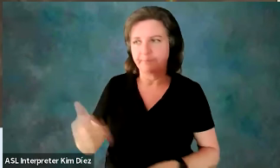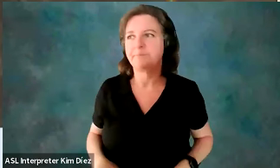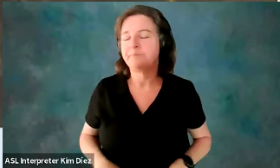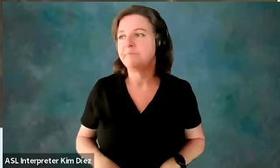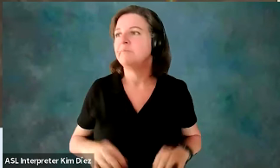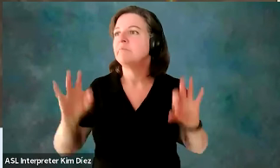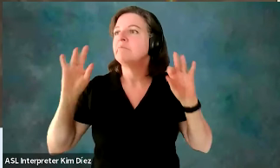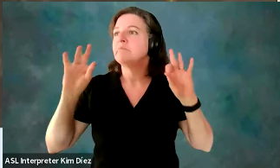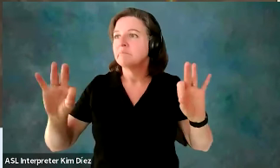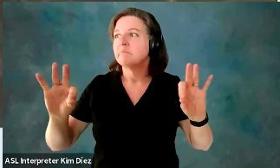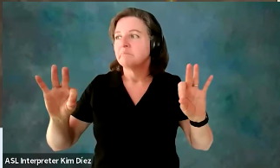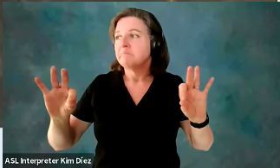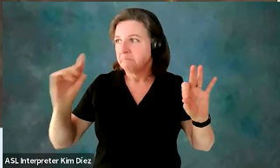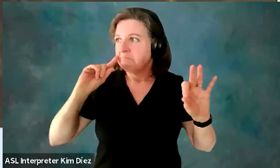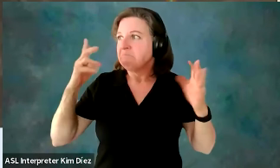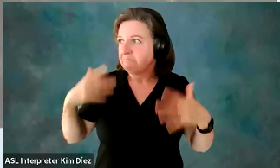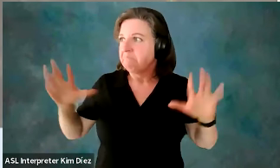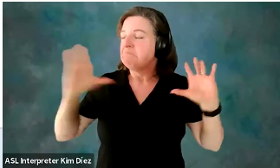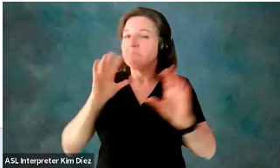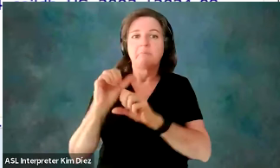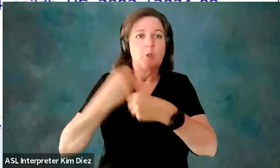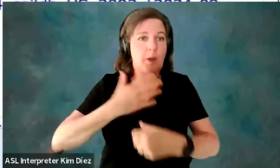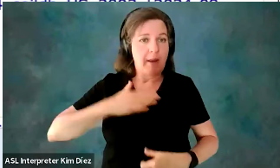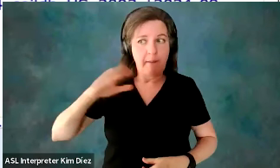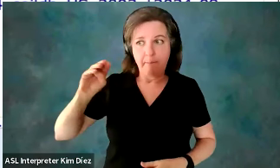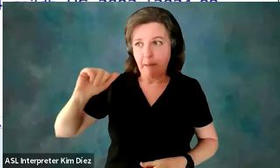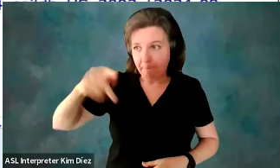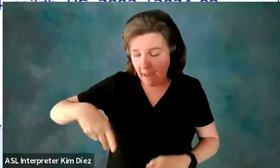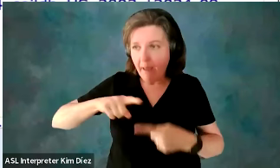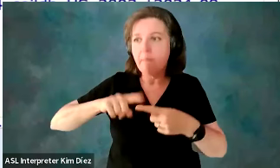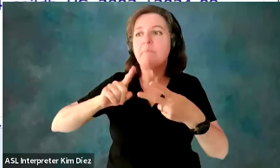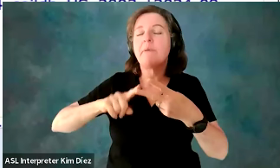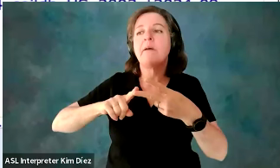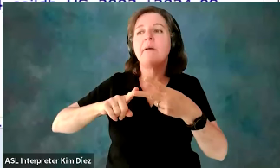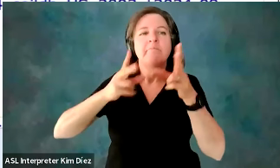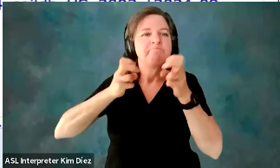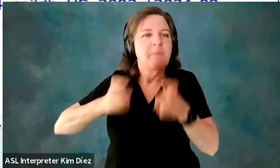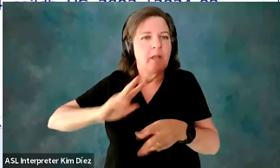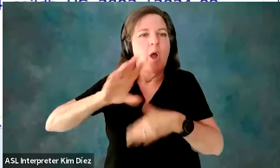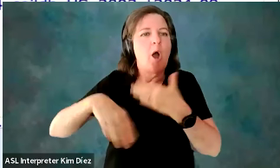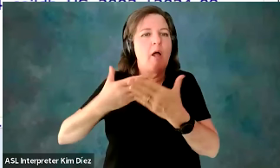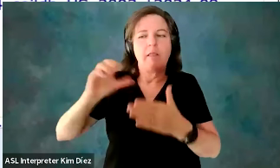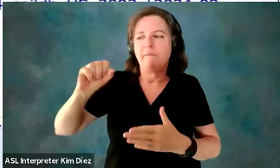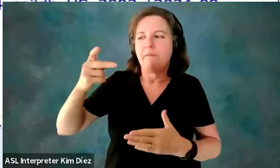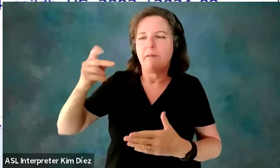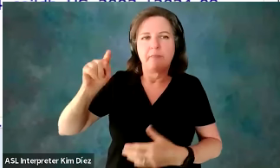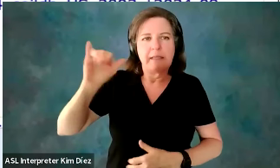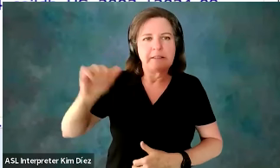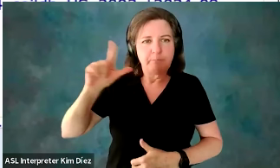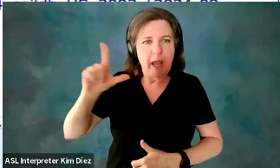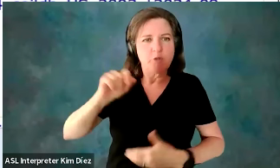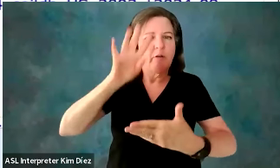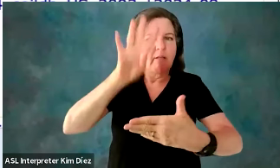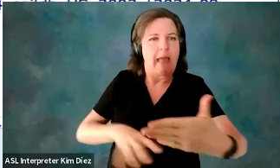Let's say that I generated my maps, I downloaded the information, tabular